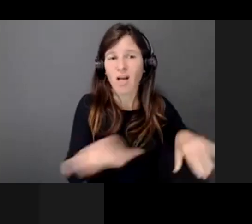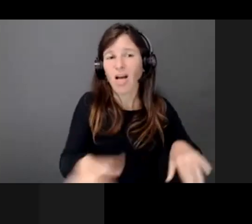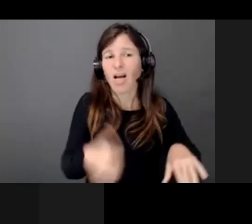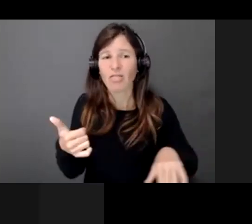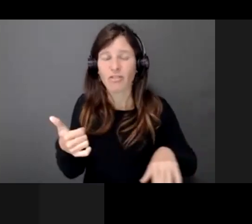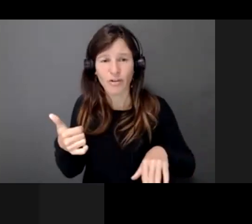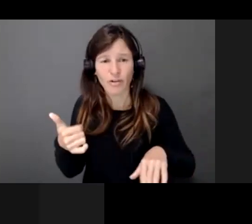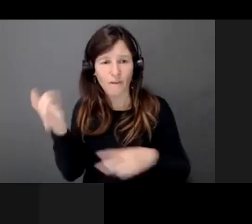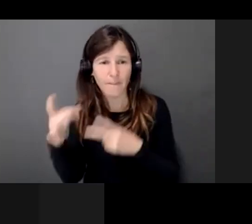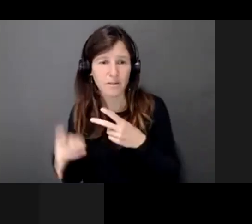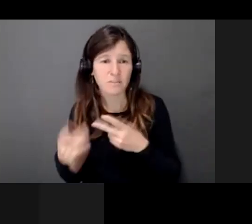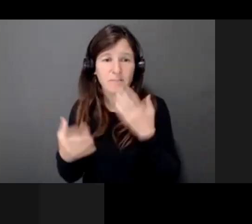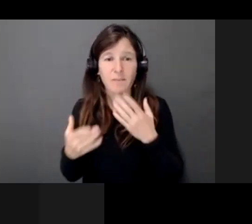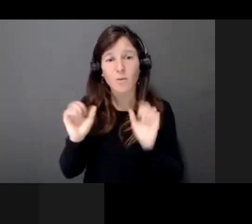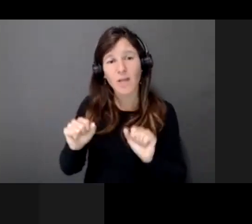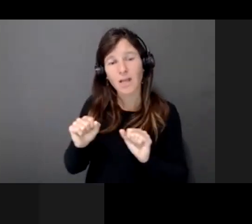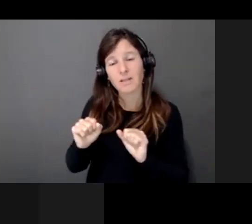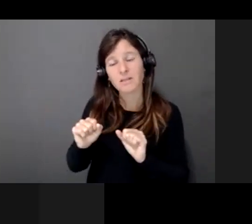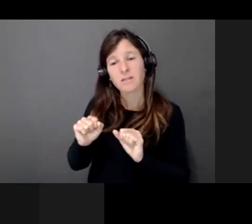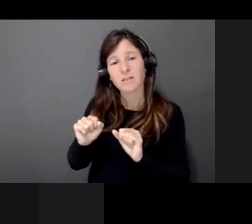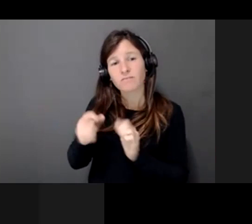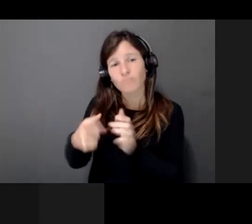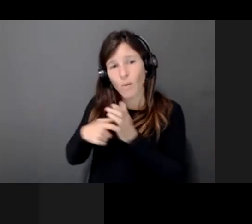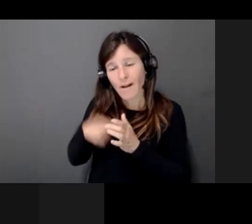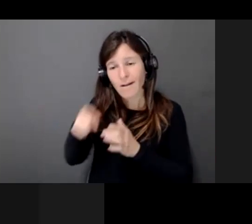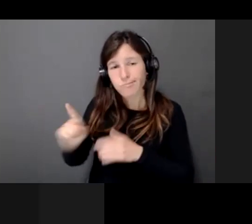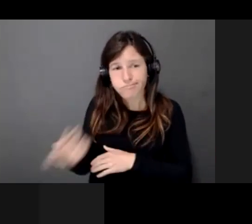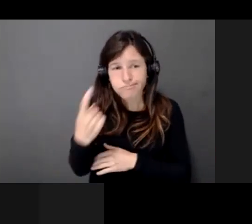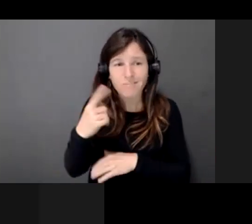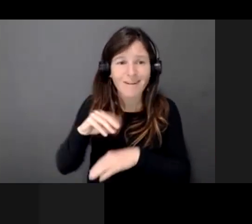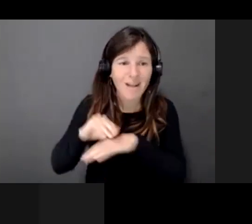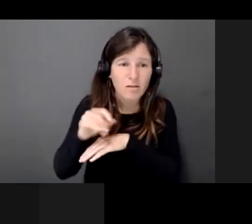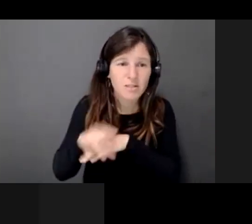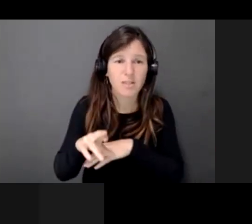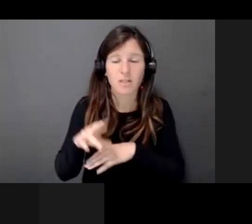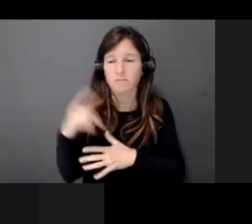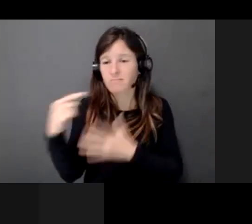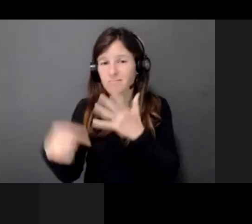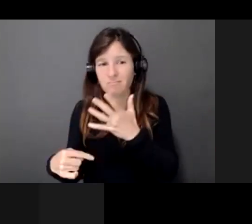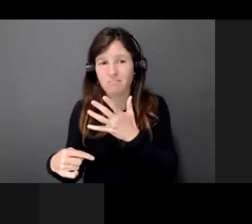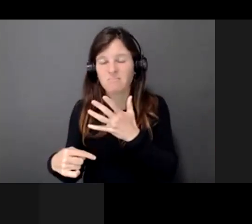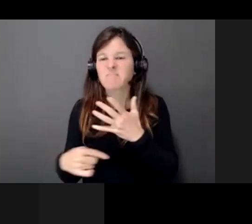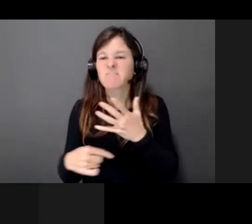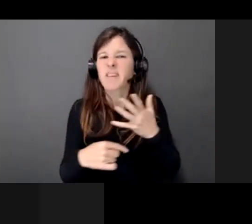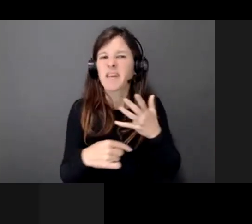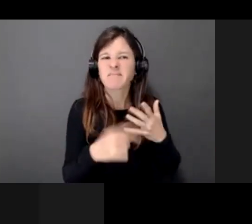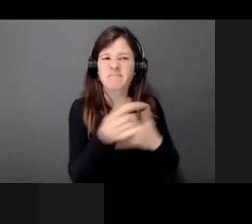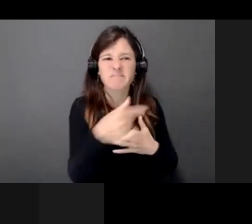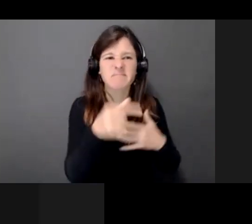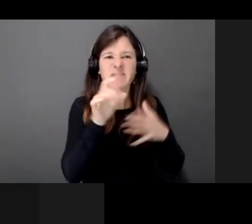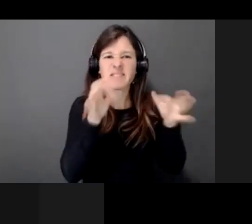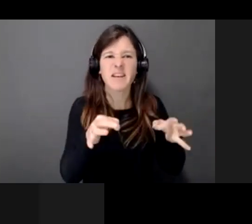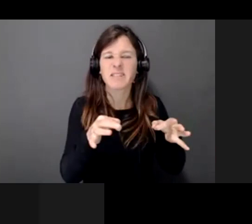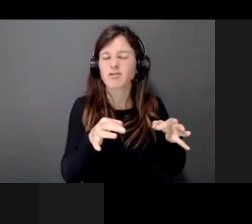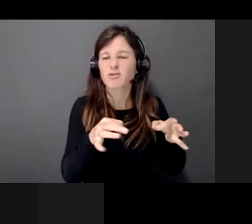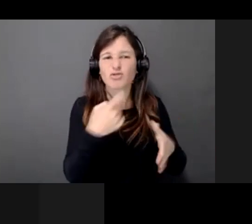upfront programming, and the Crown will choose not to proceed with the charge. The cases that I've shown you today are ones